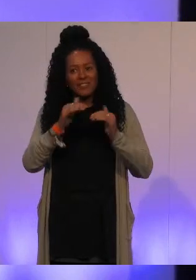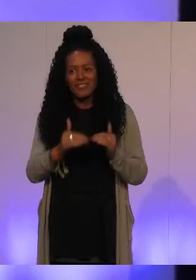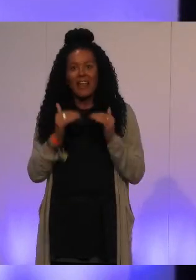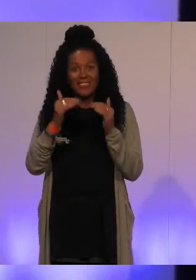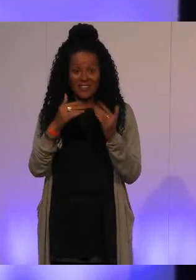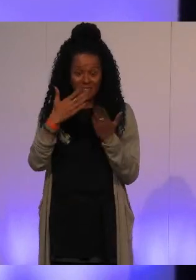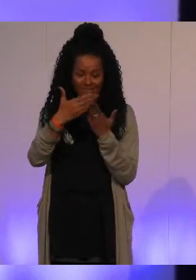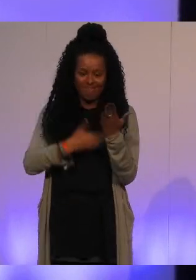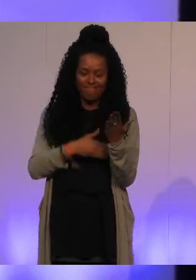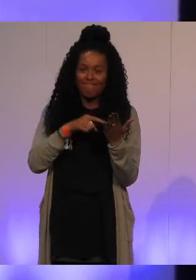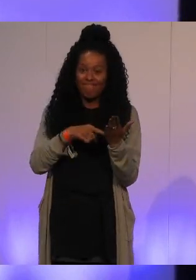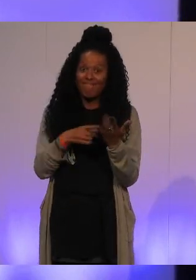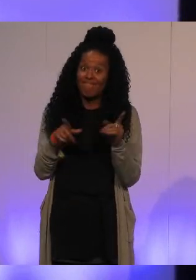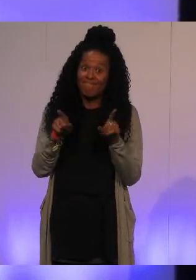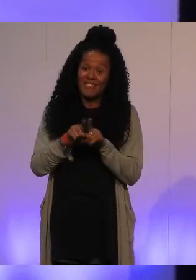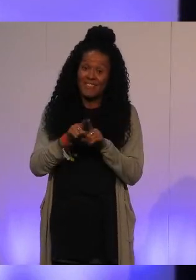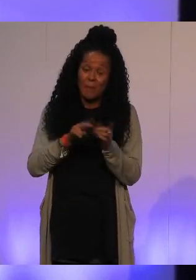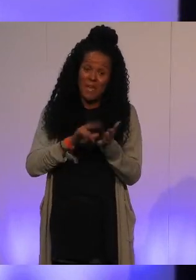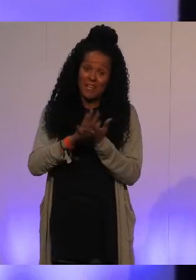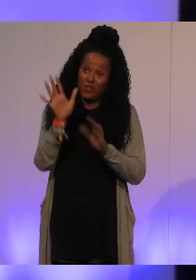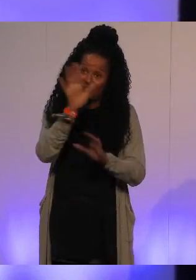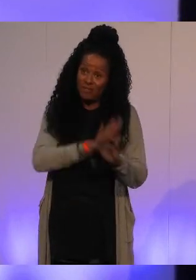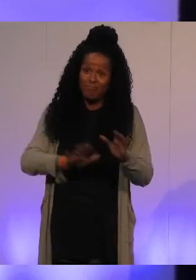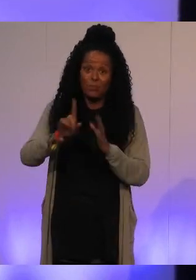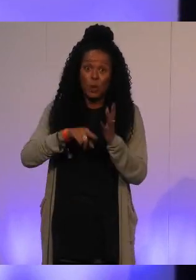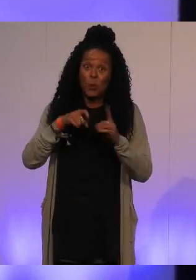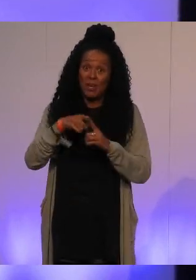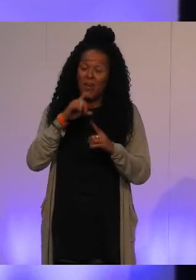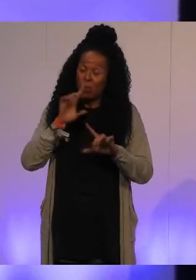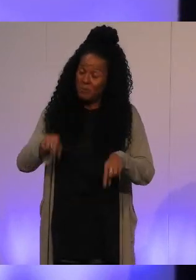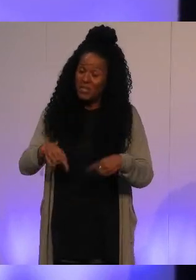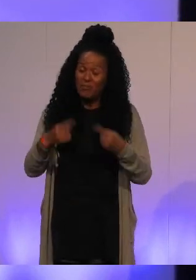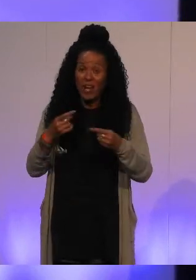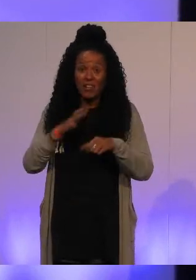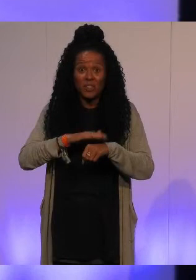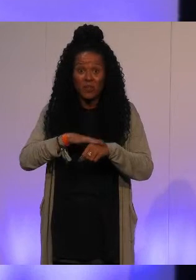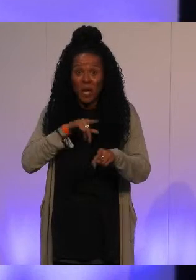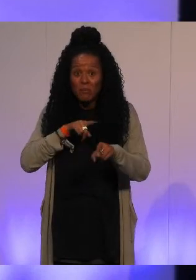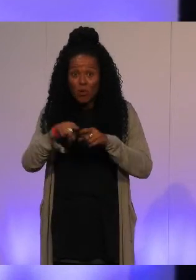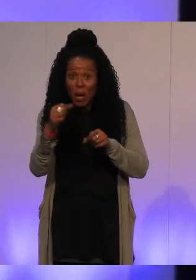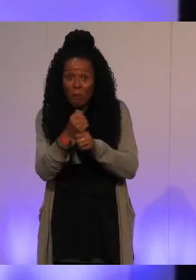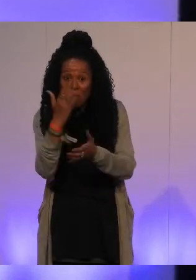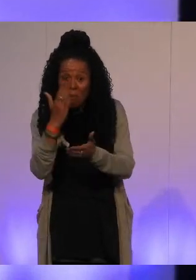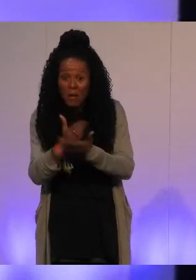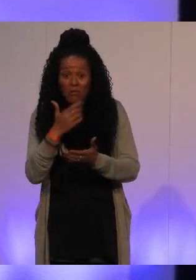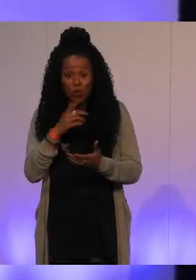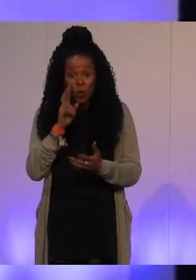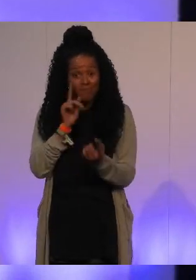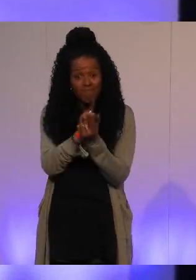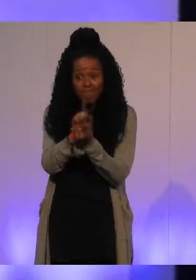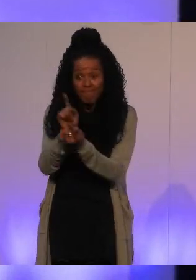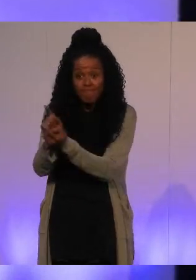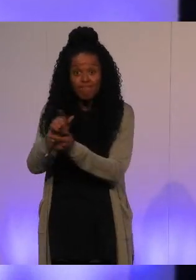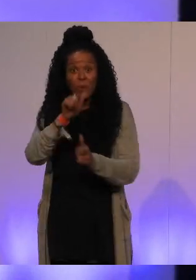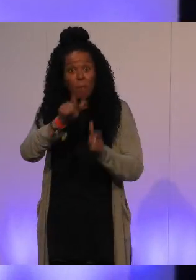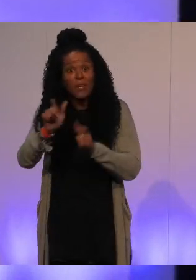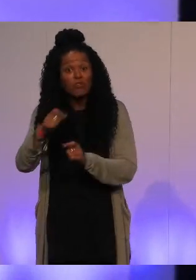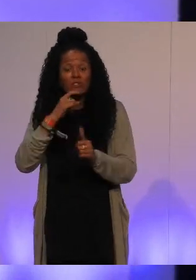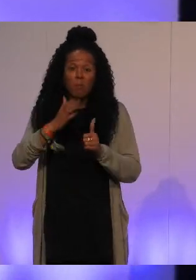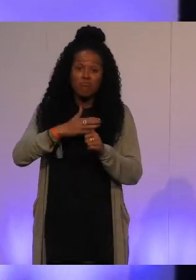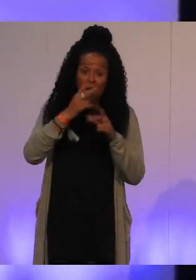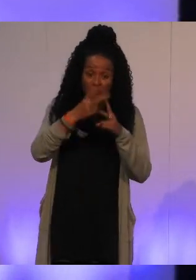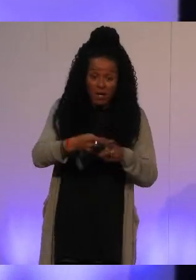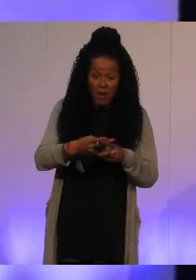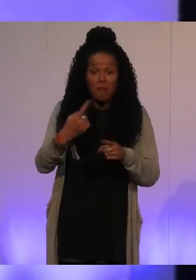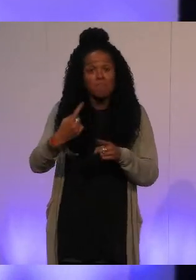we face, along with the whole of the NHS, a challenging time to ensure we see all our patients in primary care,